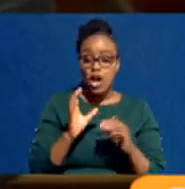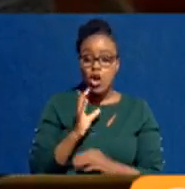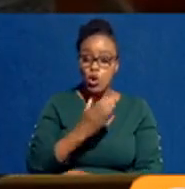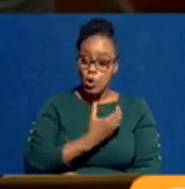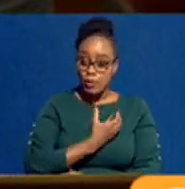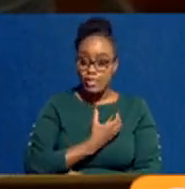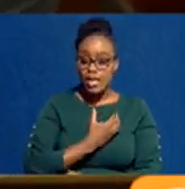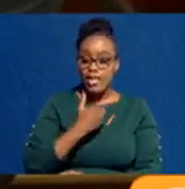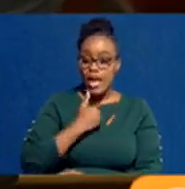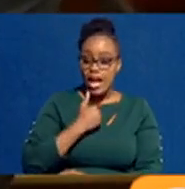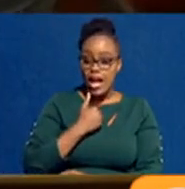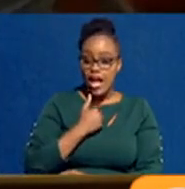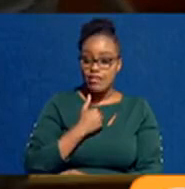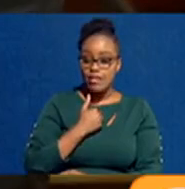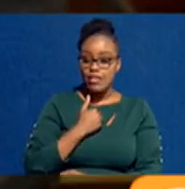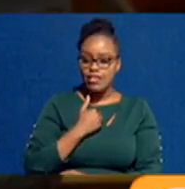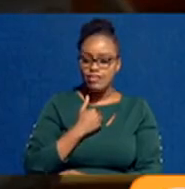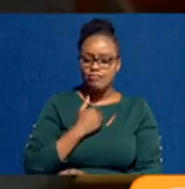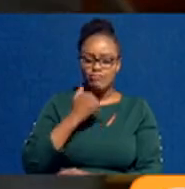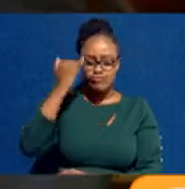I don't know what you're going to say that we're talking about that motion.